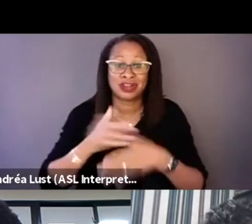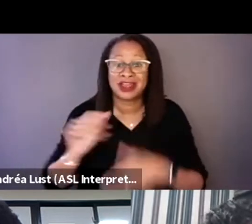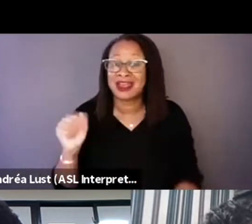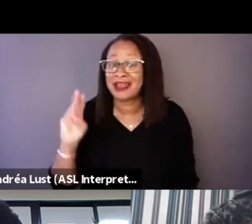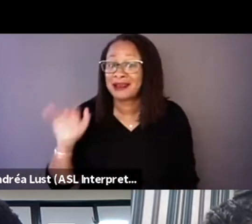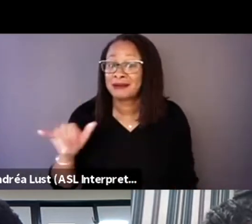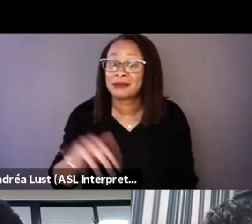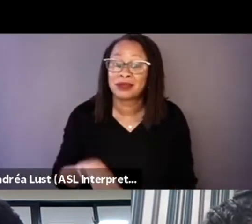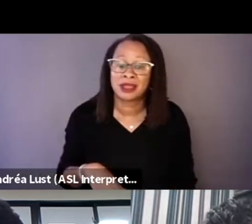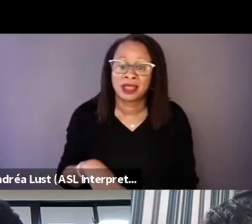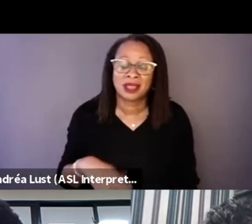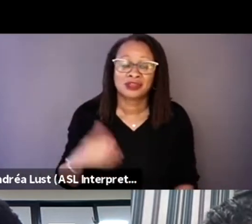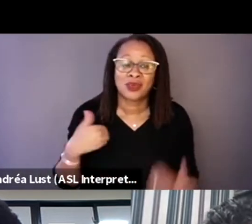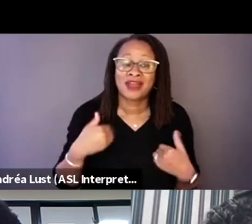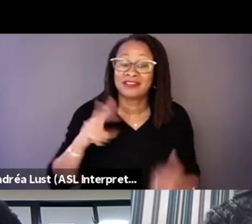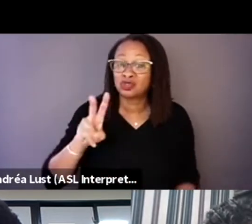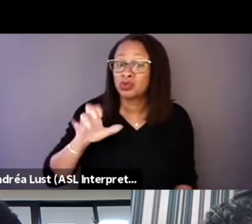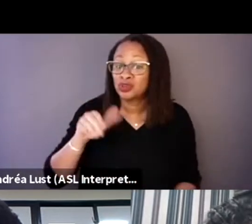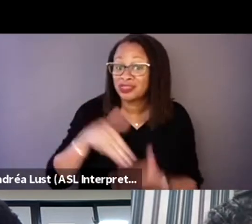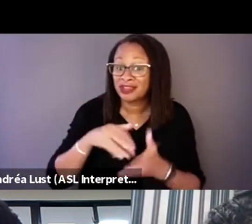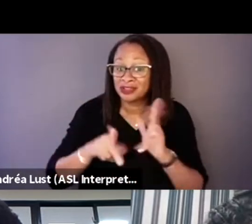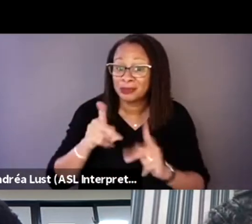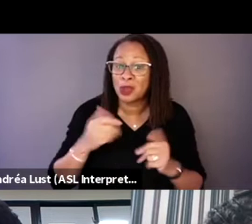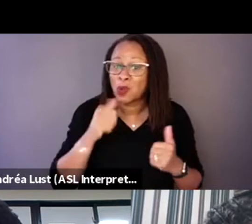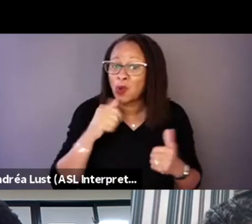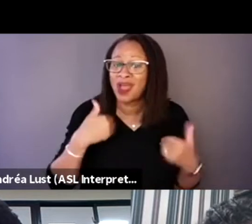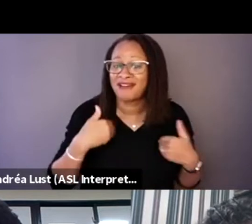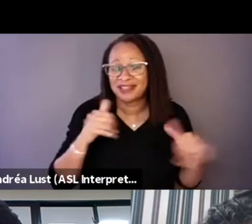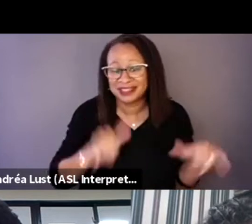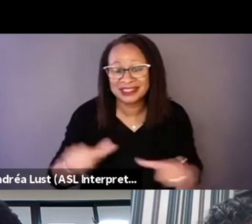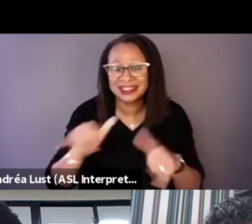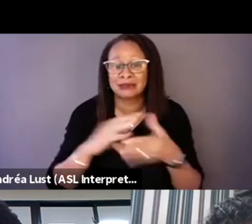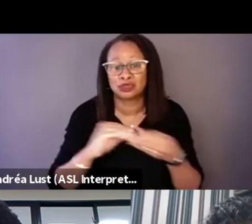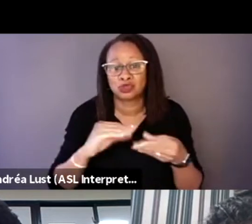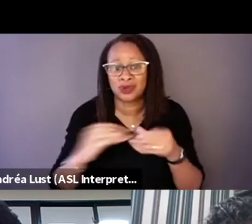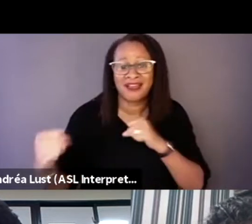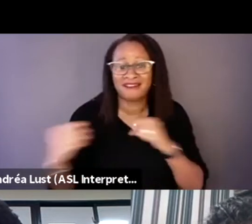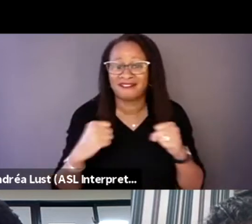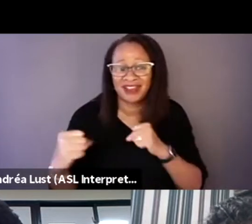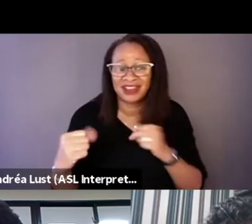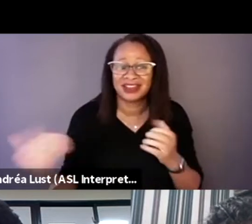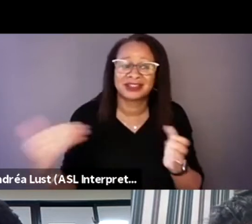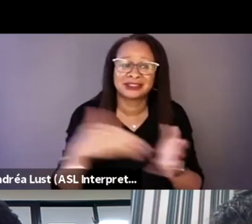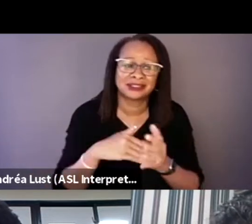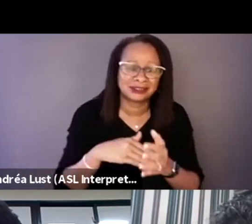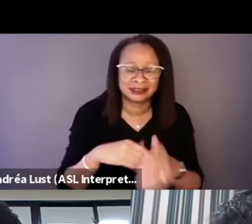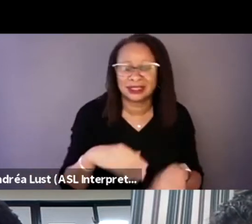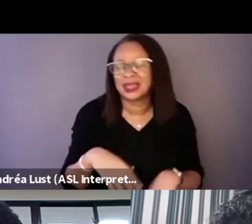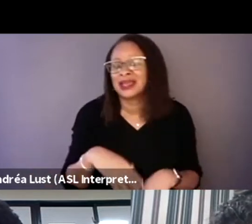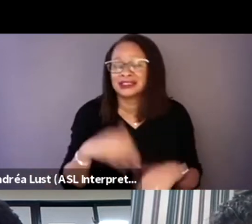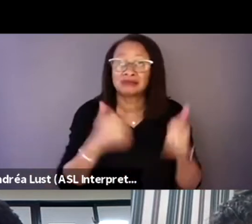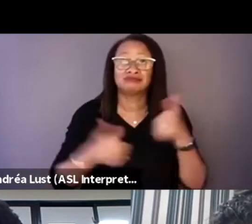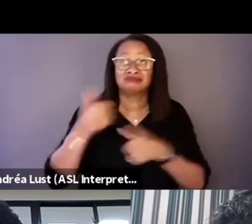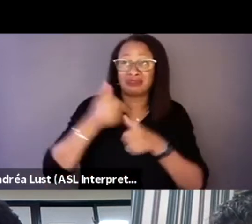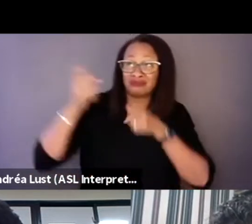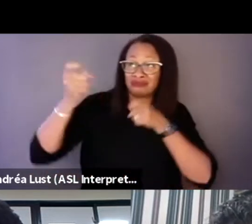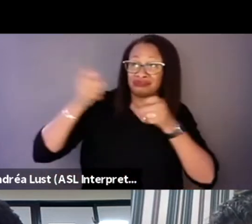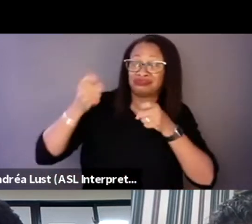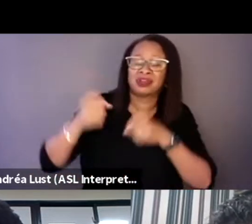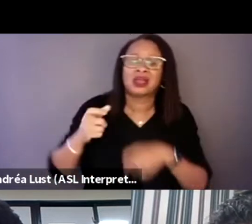there are 200,000 people who have these same stories, fighting against patriarchy, fighting against